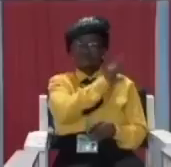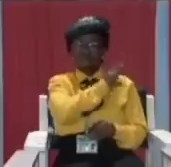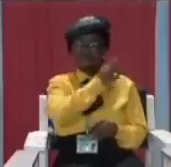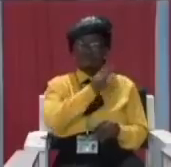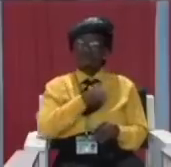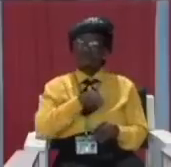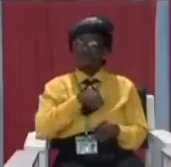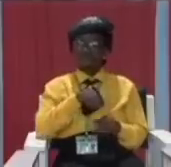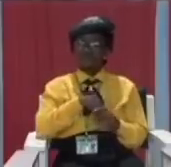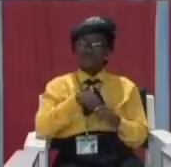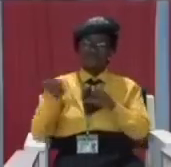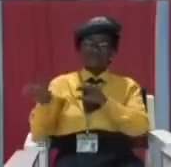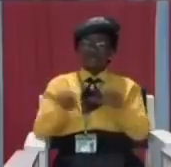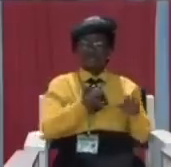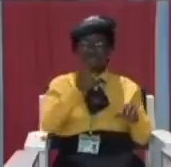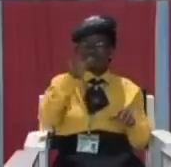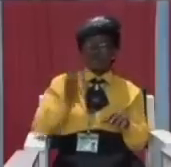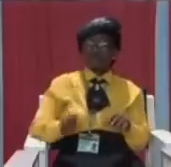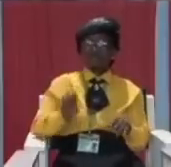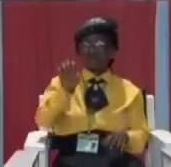in Acts chapter 12,